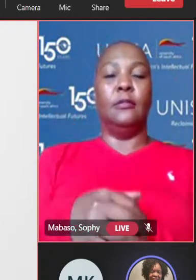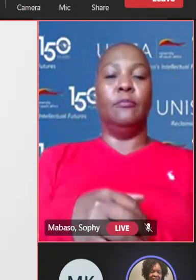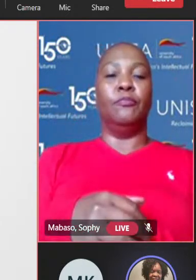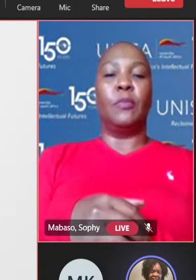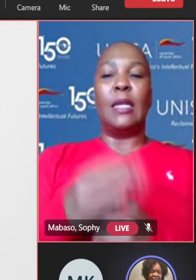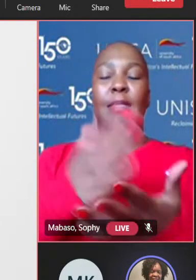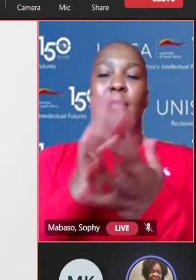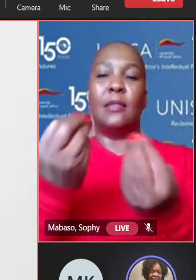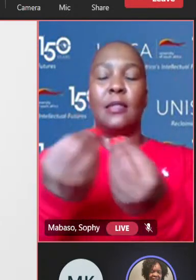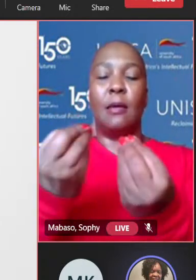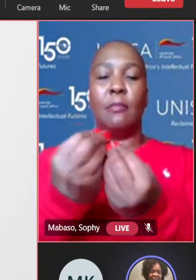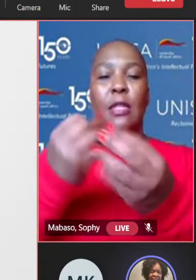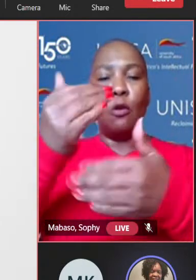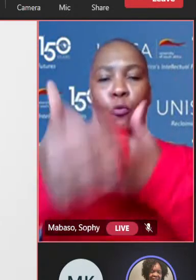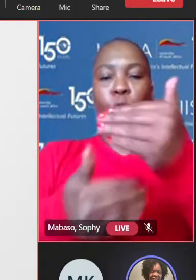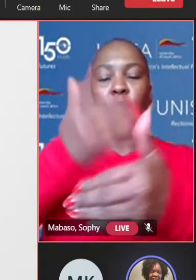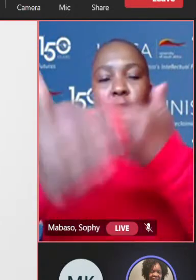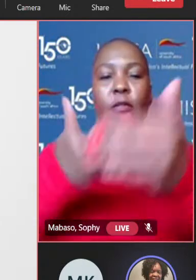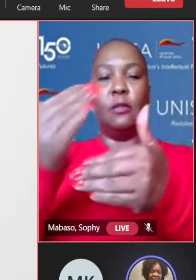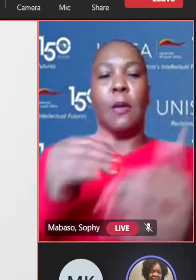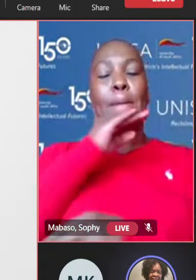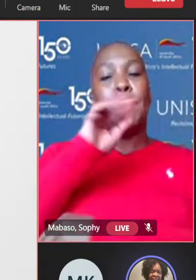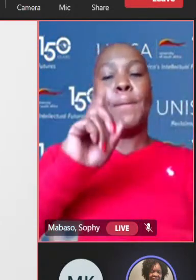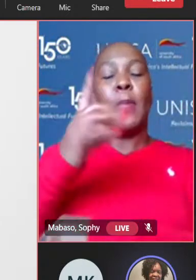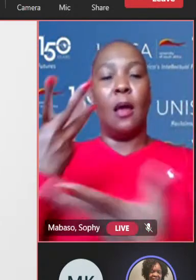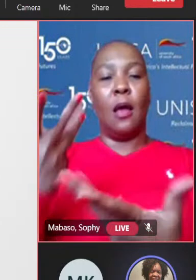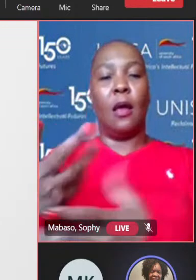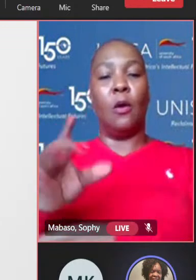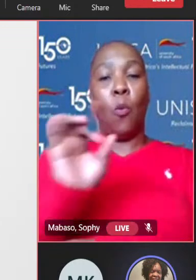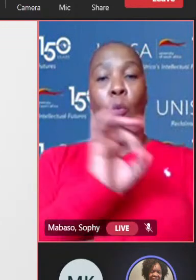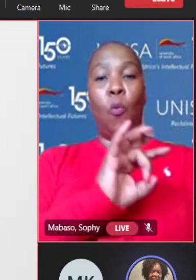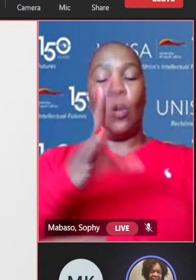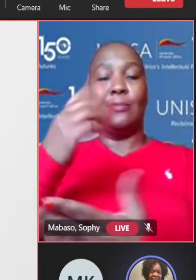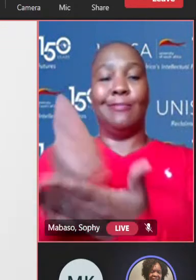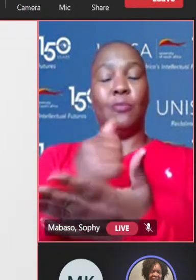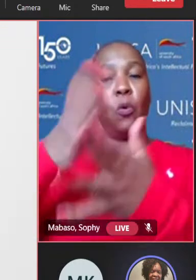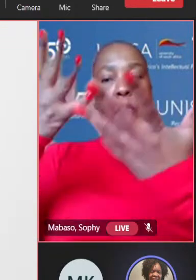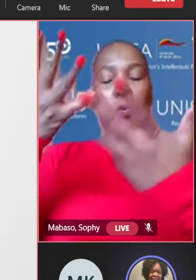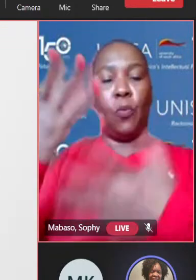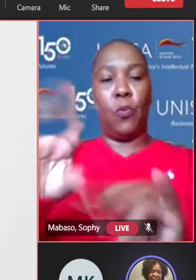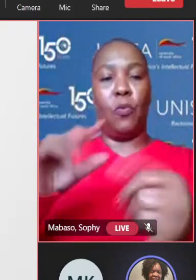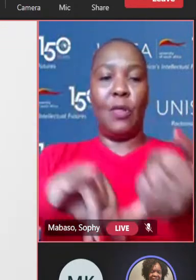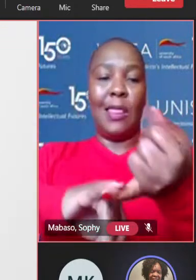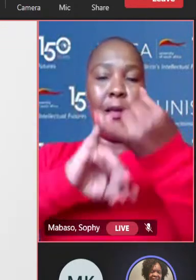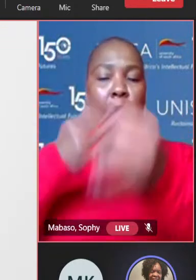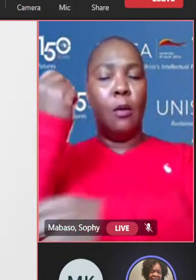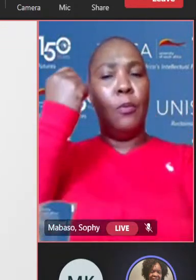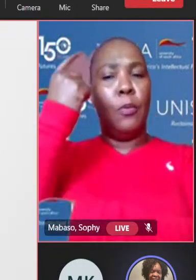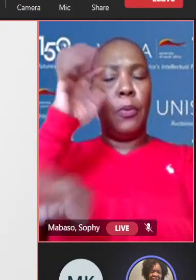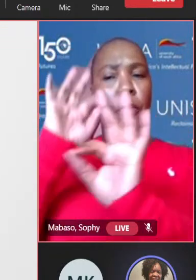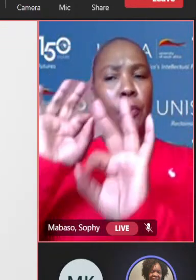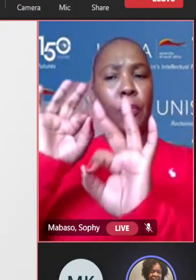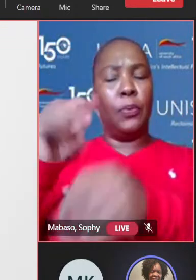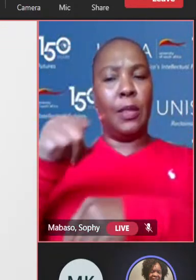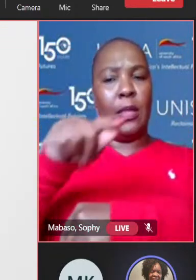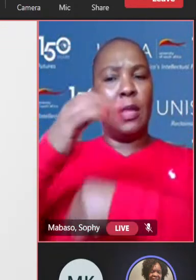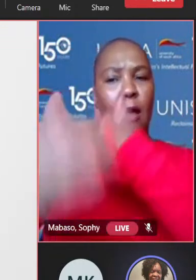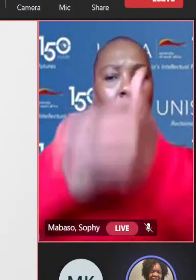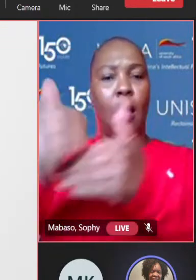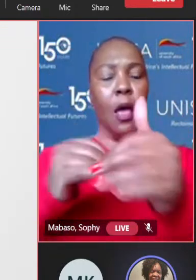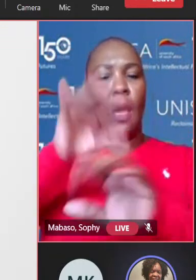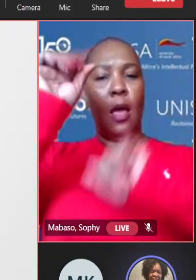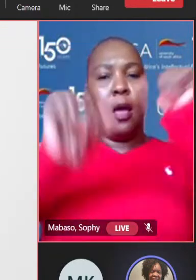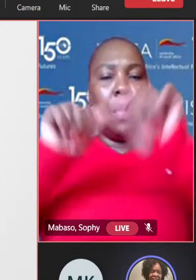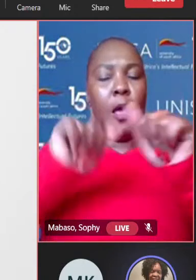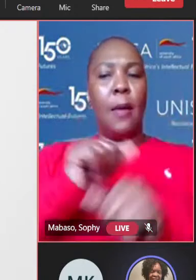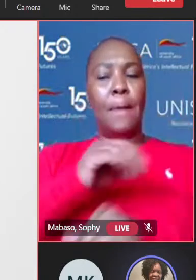that continues, meaning that once you are registered for the module and you understand that it's continuous assessment, it means that you are